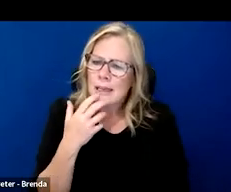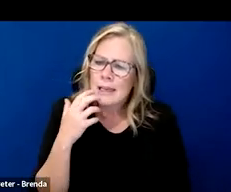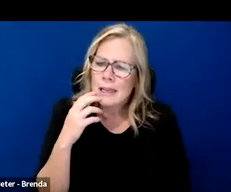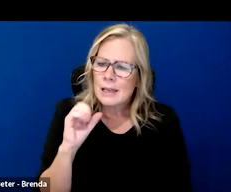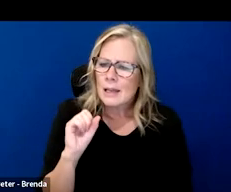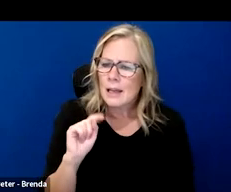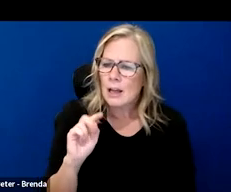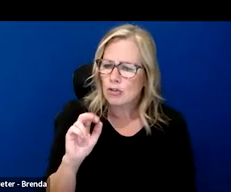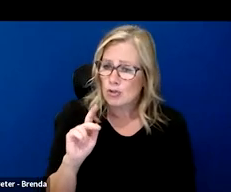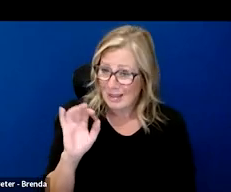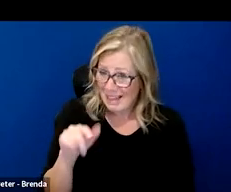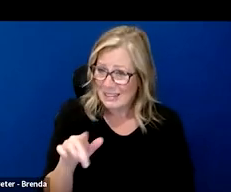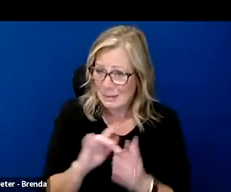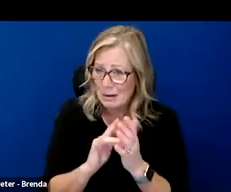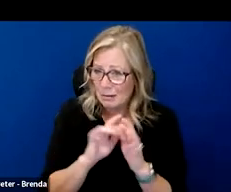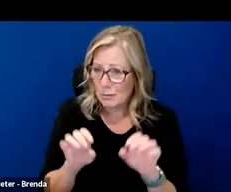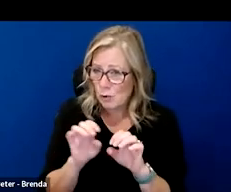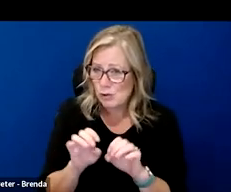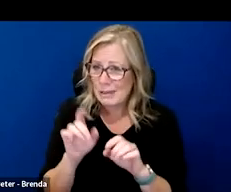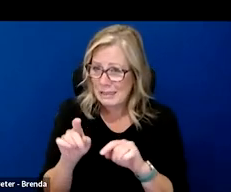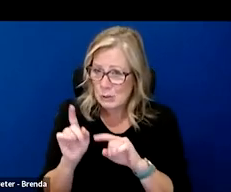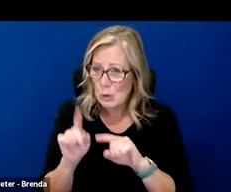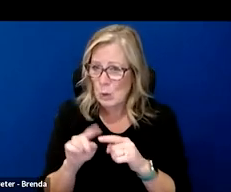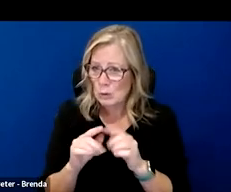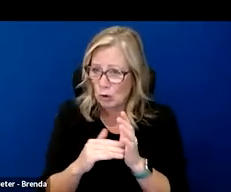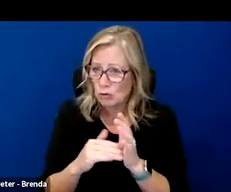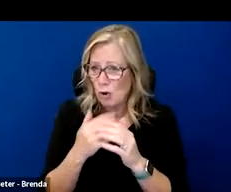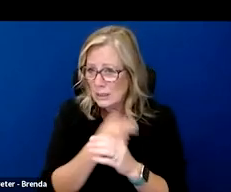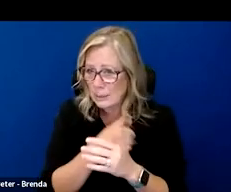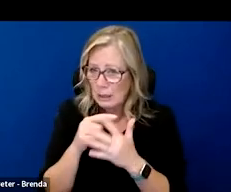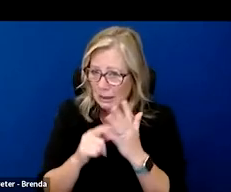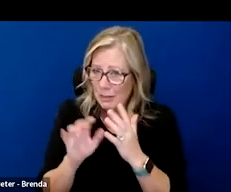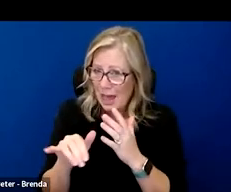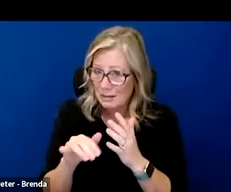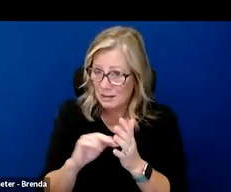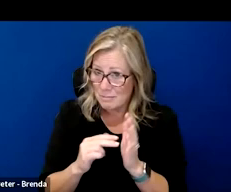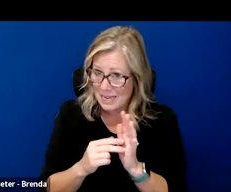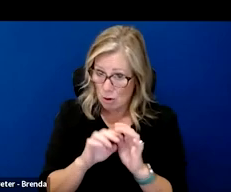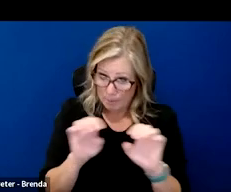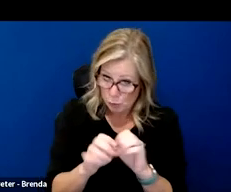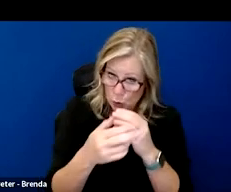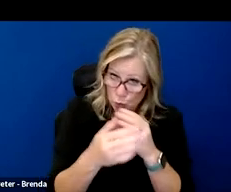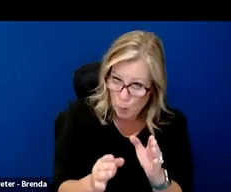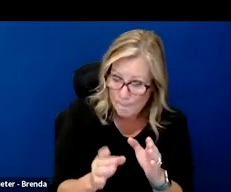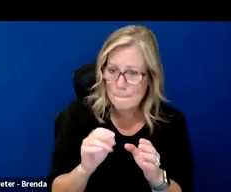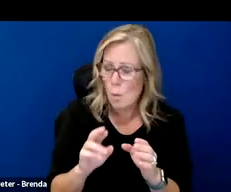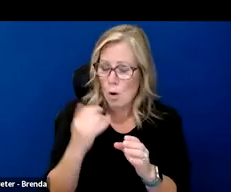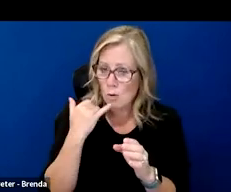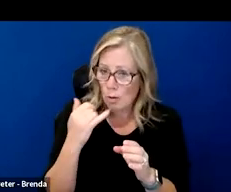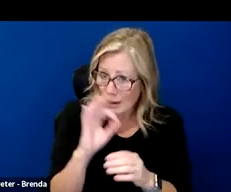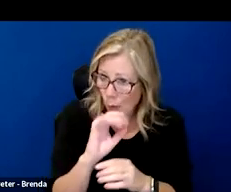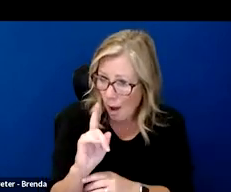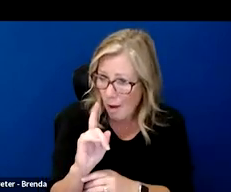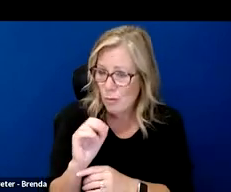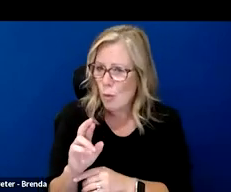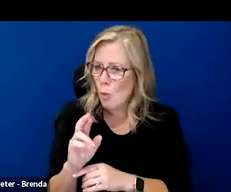seek attention right away. Does that warrant, you know, going to your emergency room or even calling 911 at that